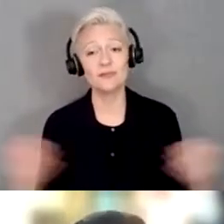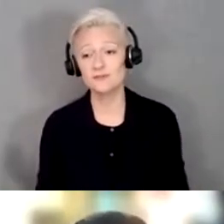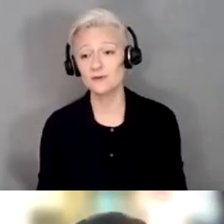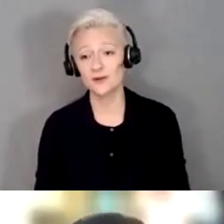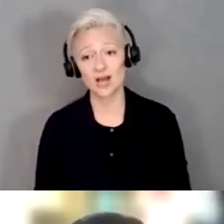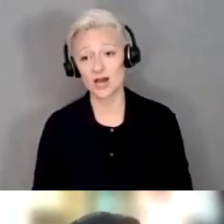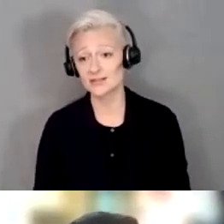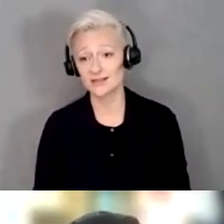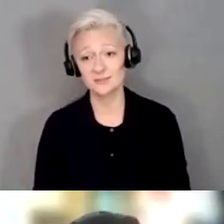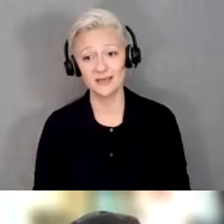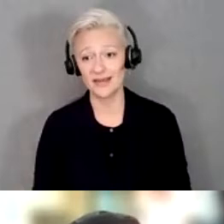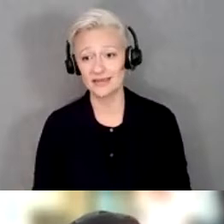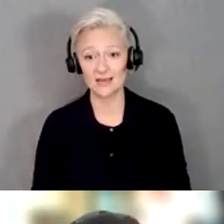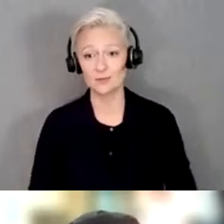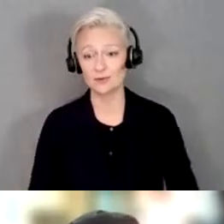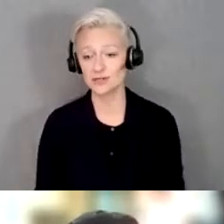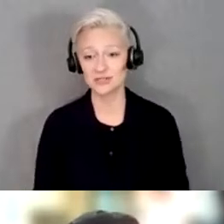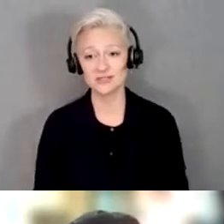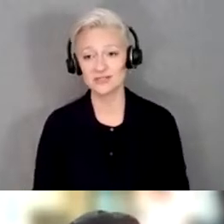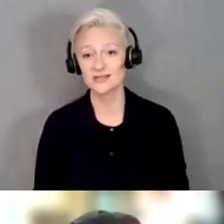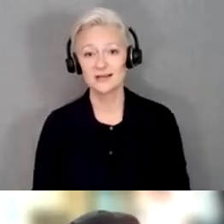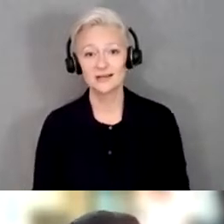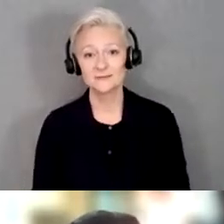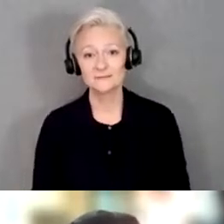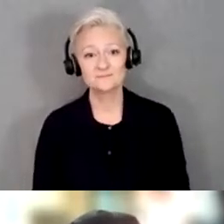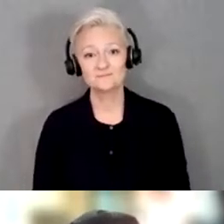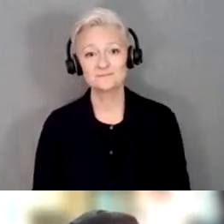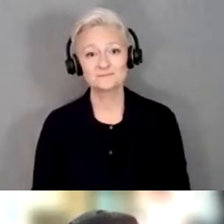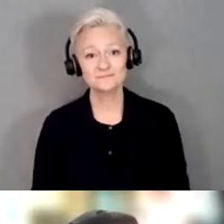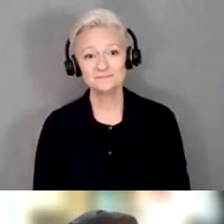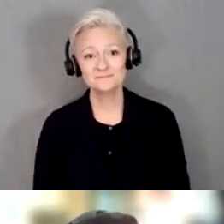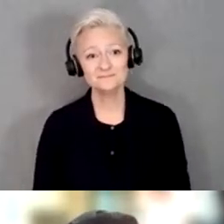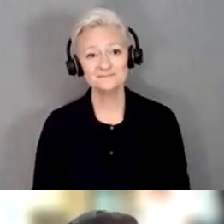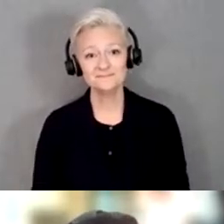Please feel free to contact me anytime with questions.